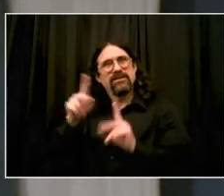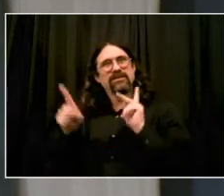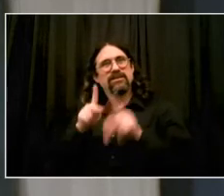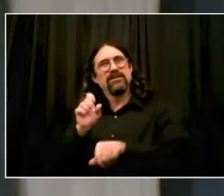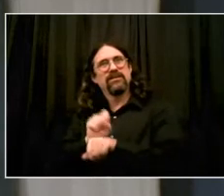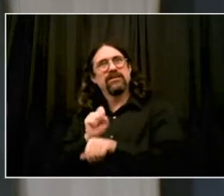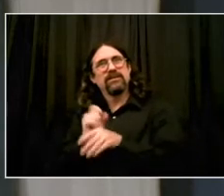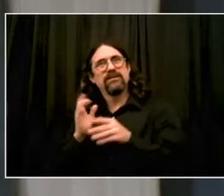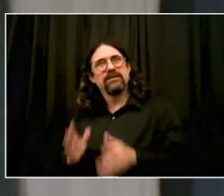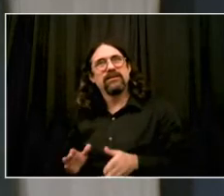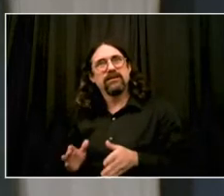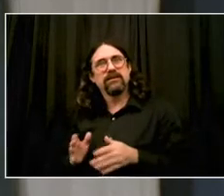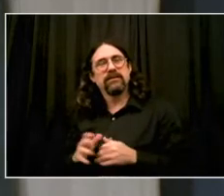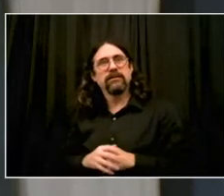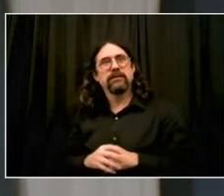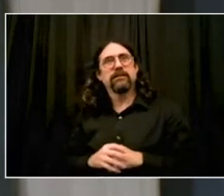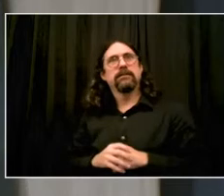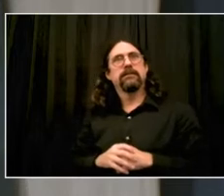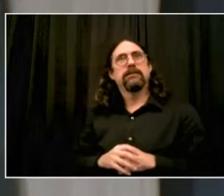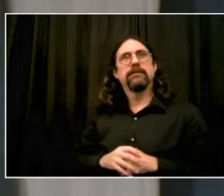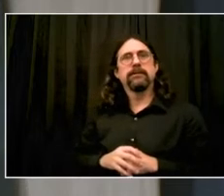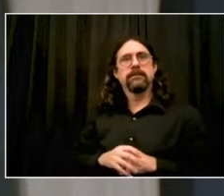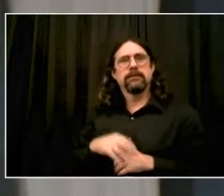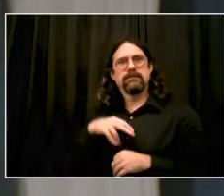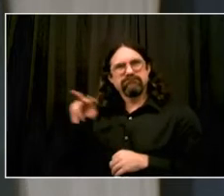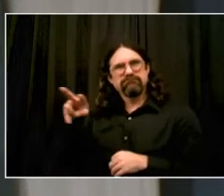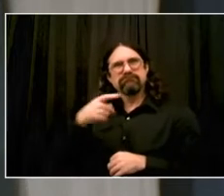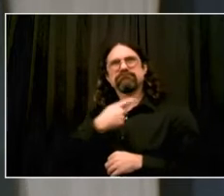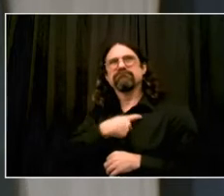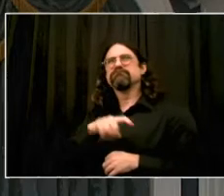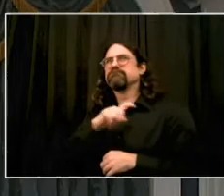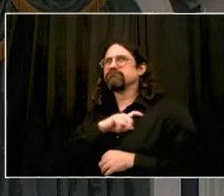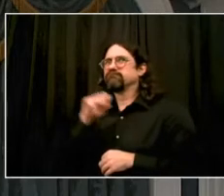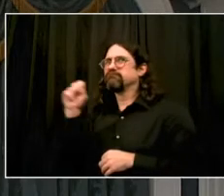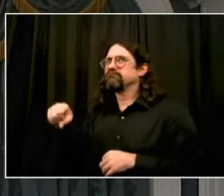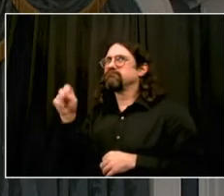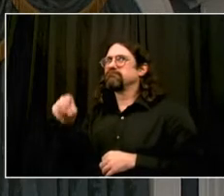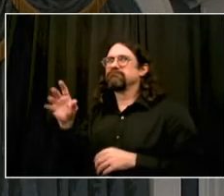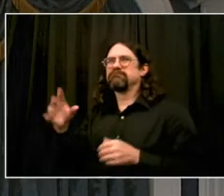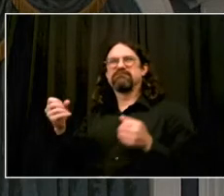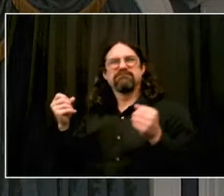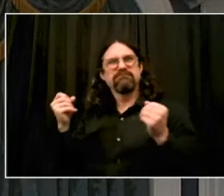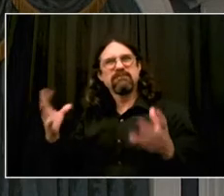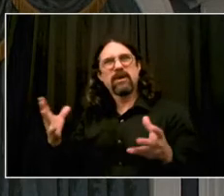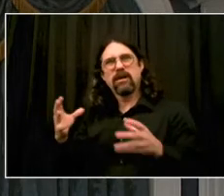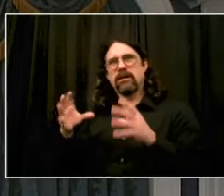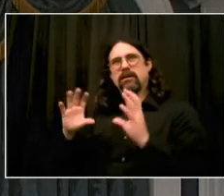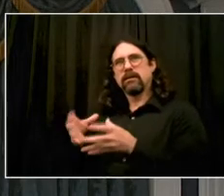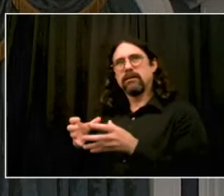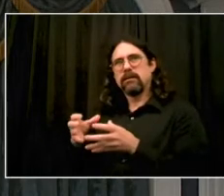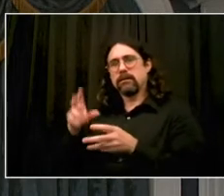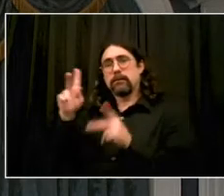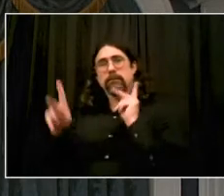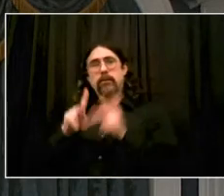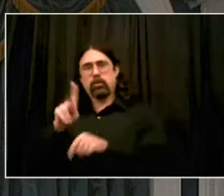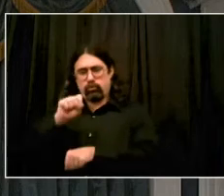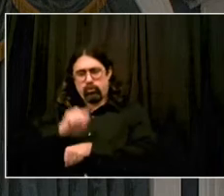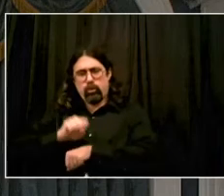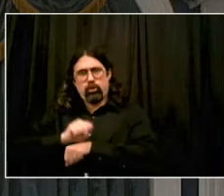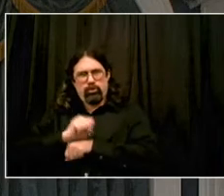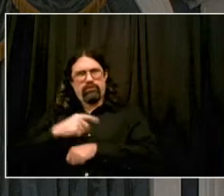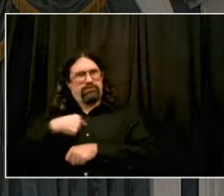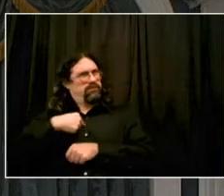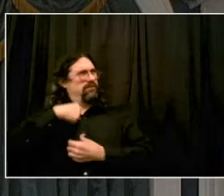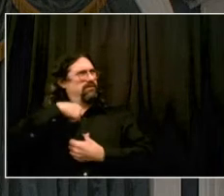their family so that they can have their version of the American dream. Very powerfully stated, Senator. I thank you. All right, we got one